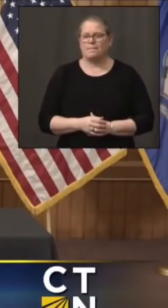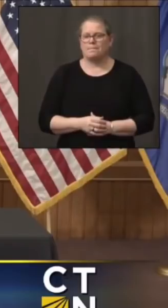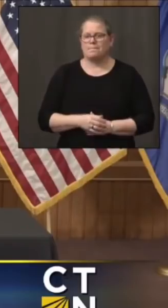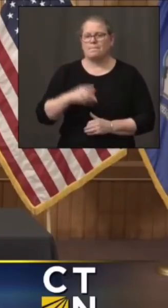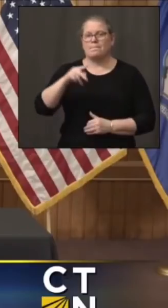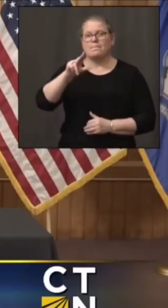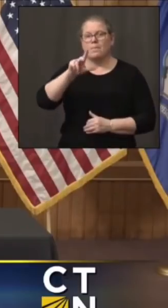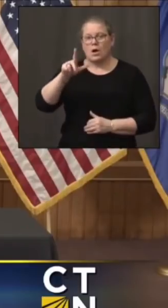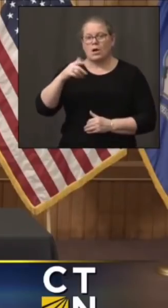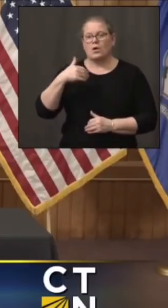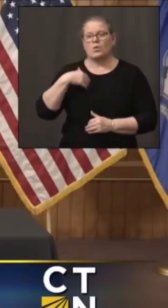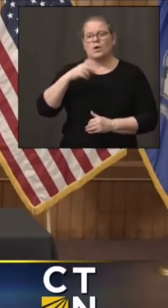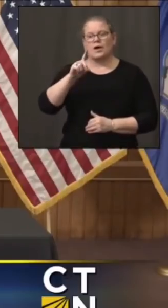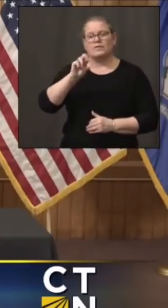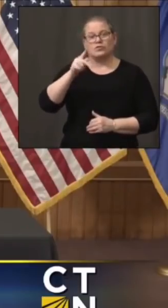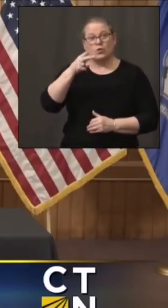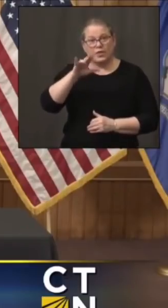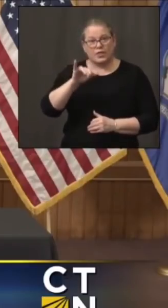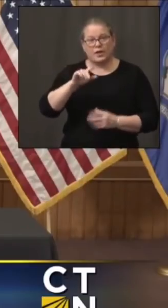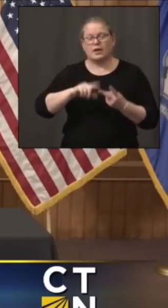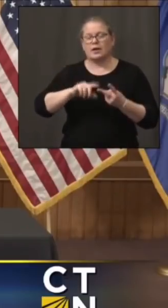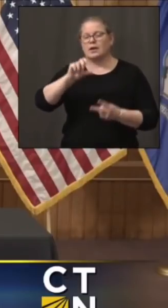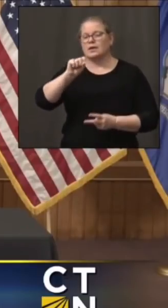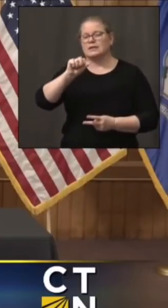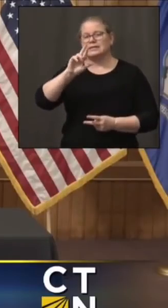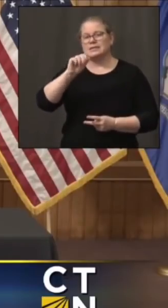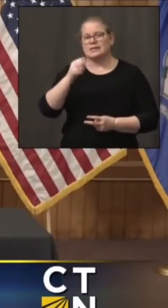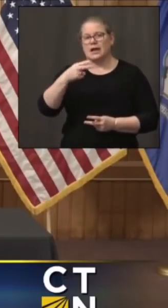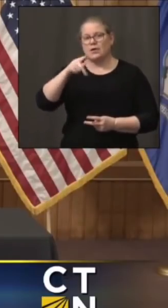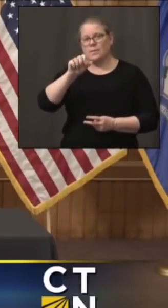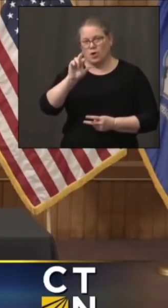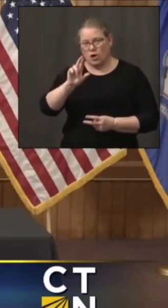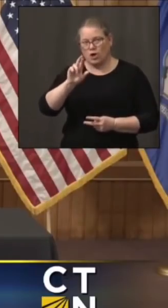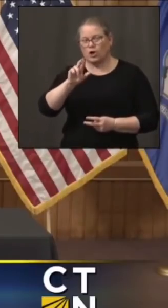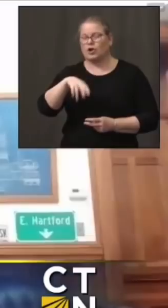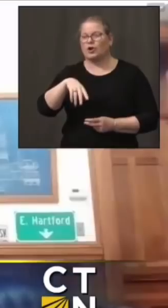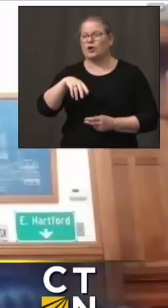directly Sarah Parker McKernan, who's from New Haven Legal Assistance,